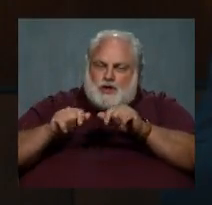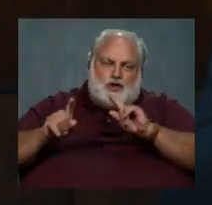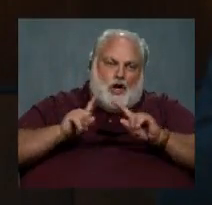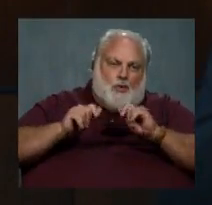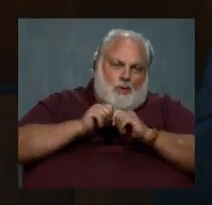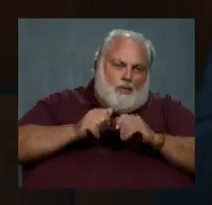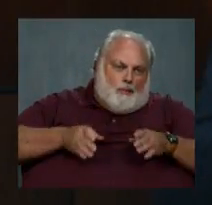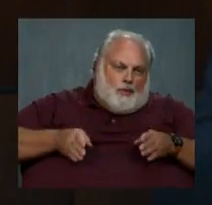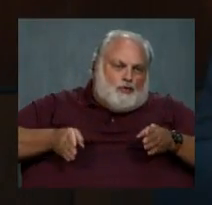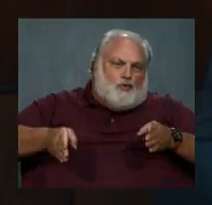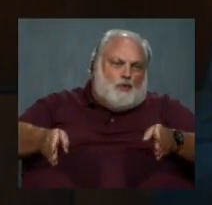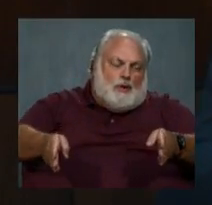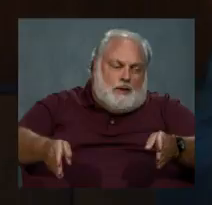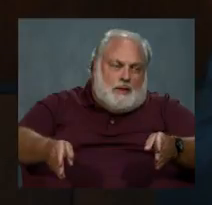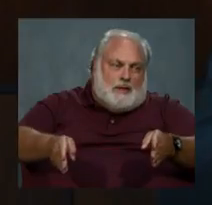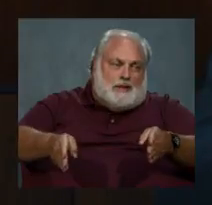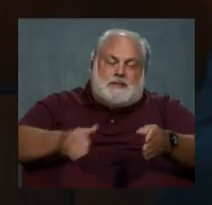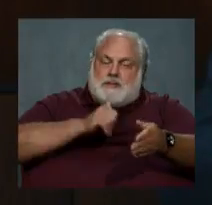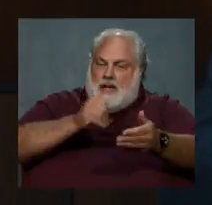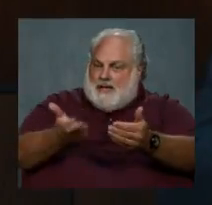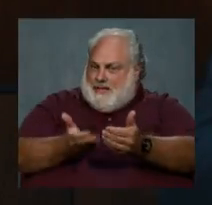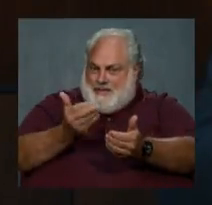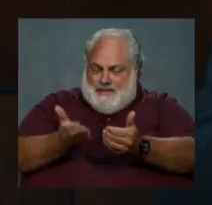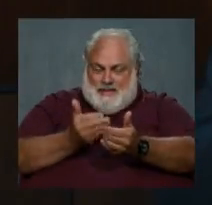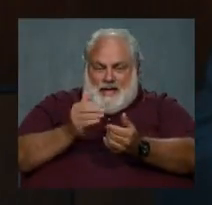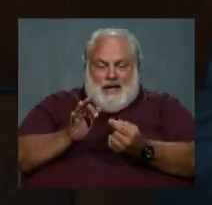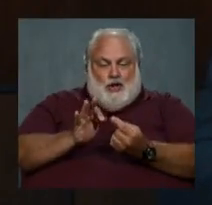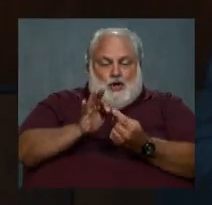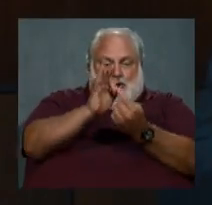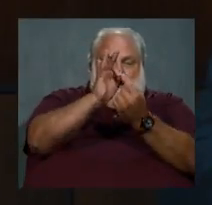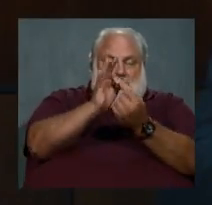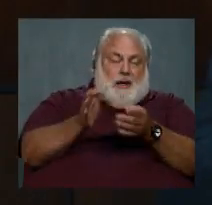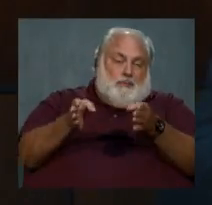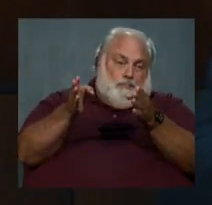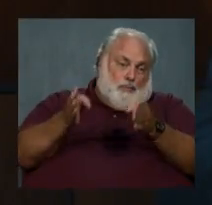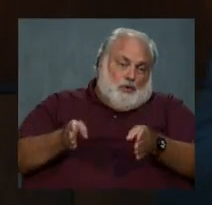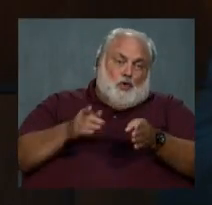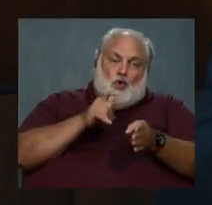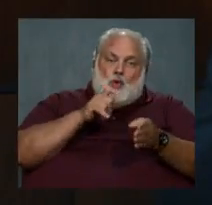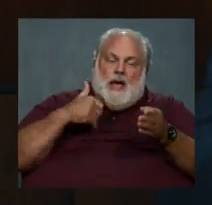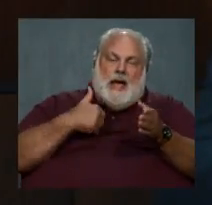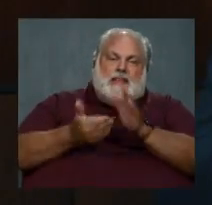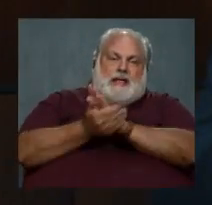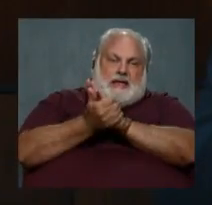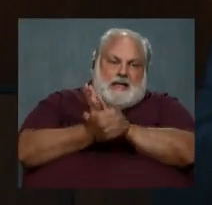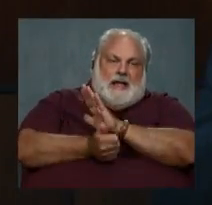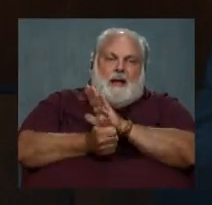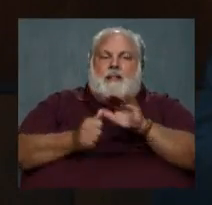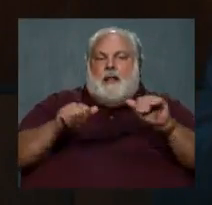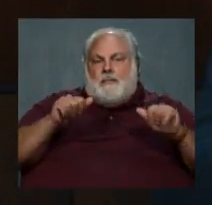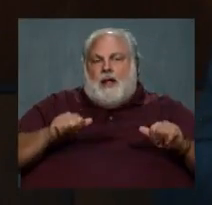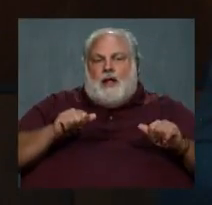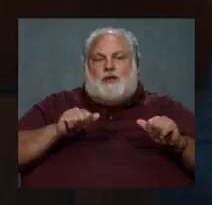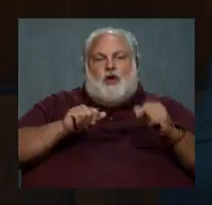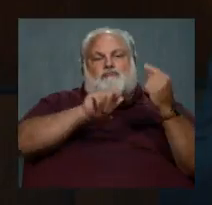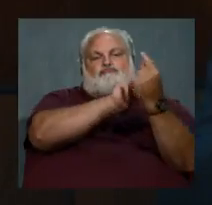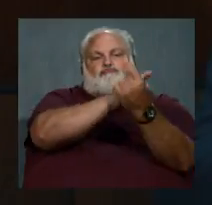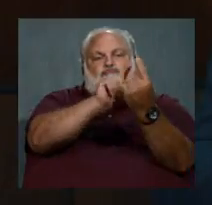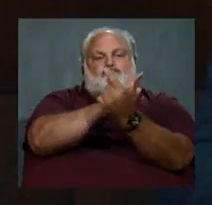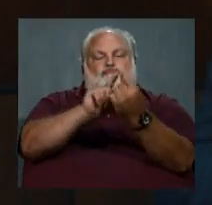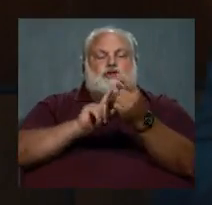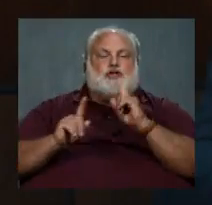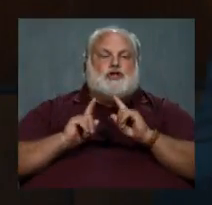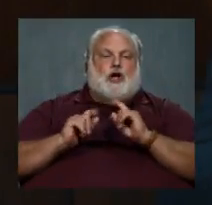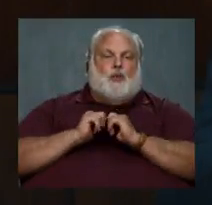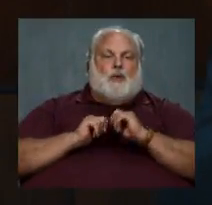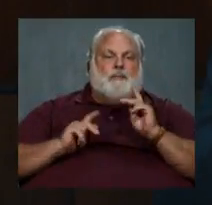streets. It's a unique individual or individuals that have the talent and the ability to sit there, talk to people, and